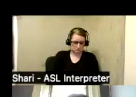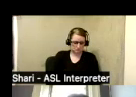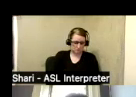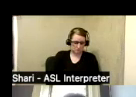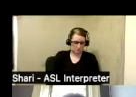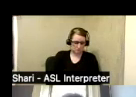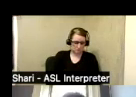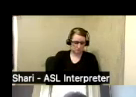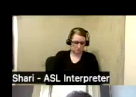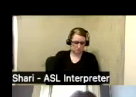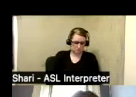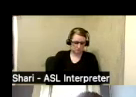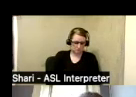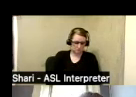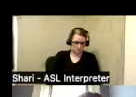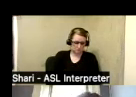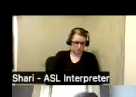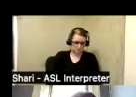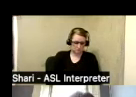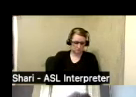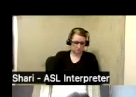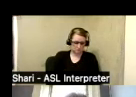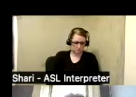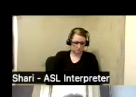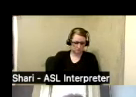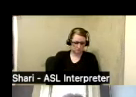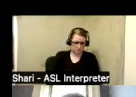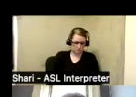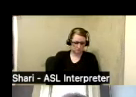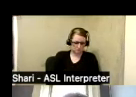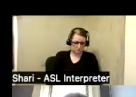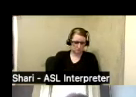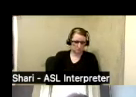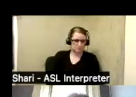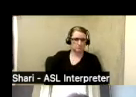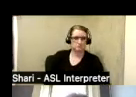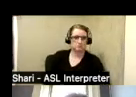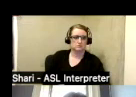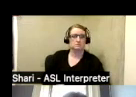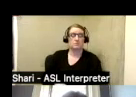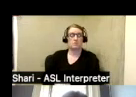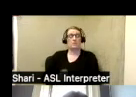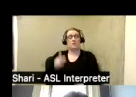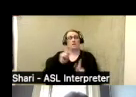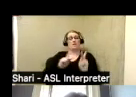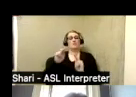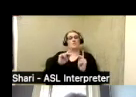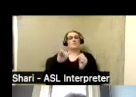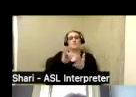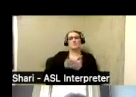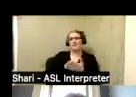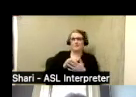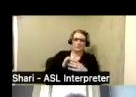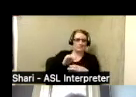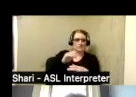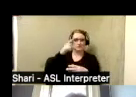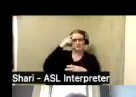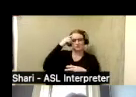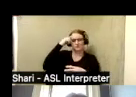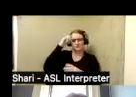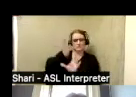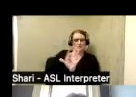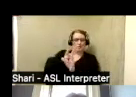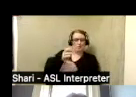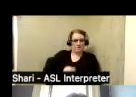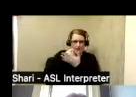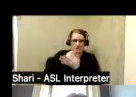Right. Thanks, Matthew. So the practitioners of institutional psychotherapy understood their